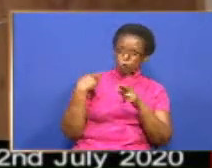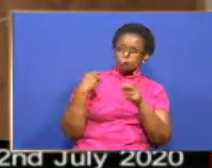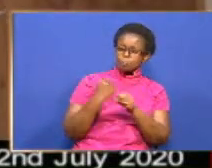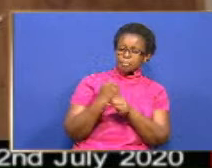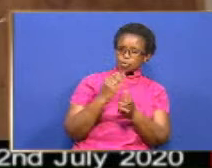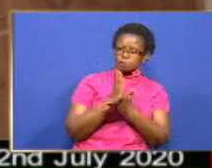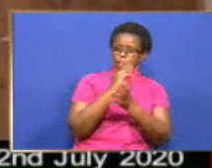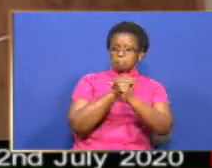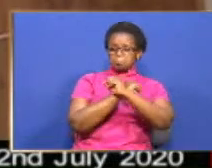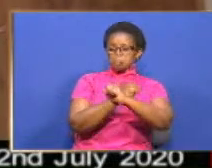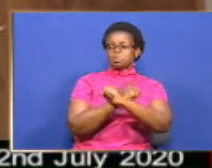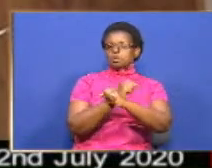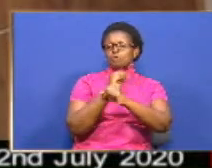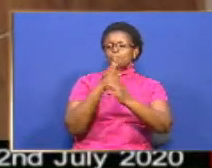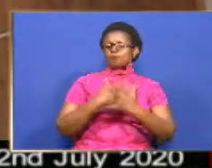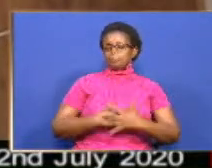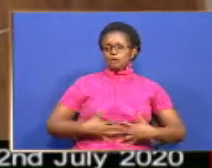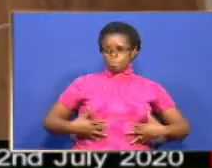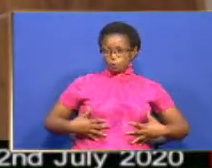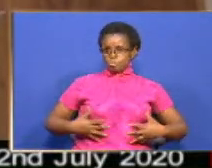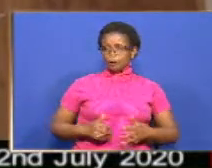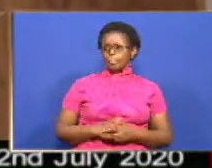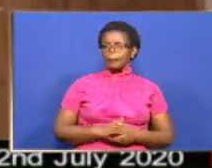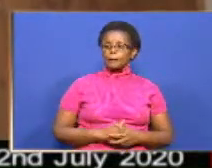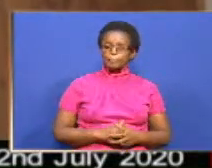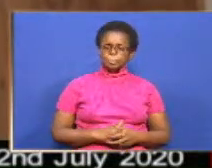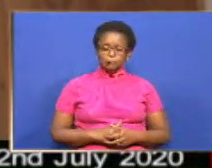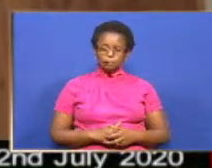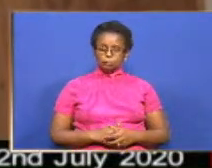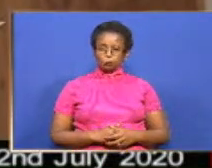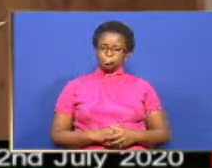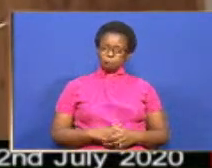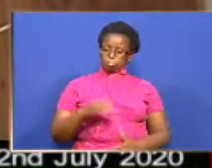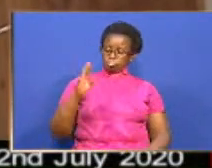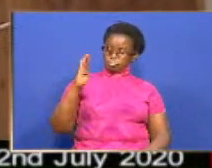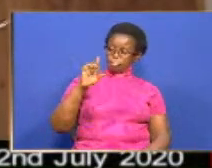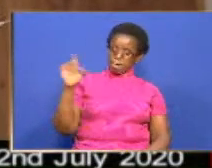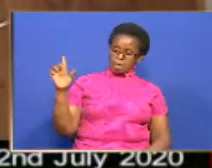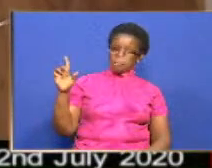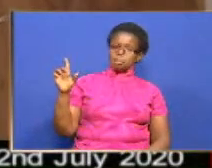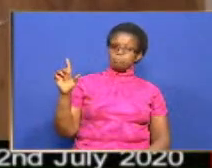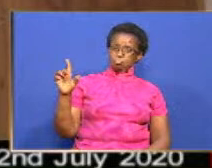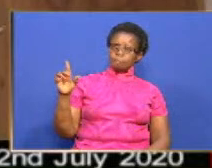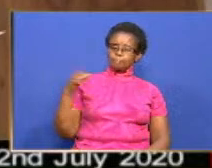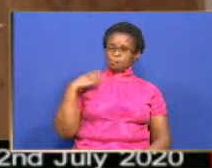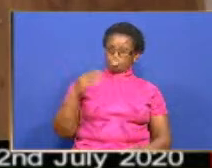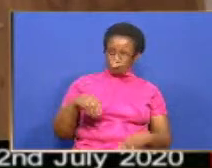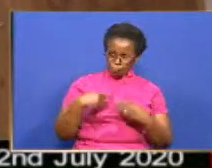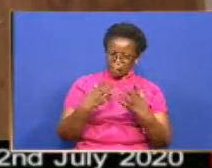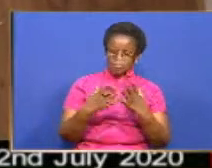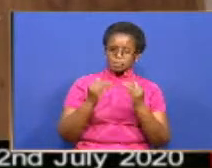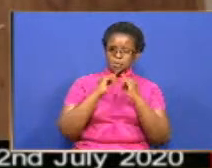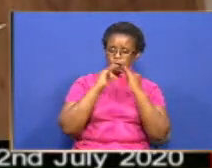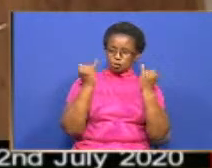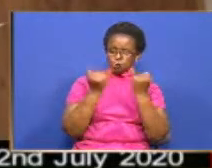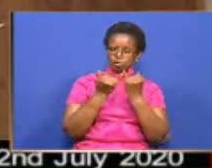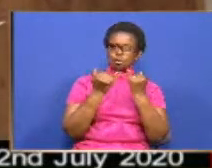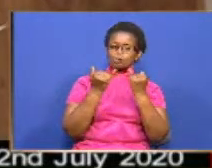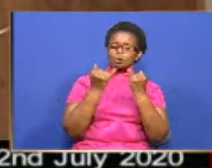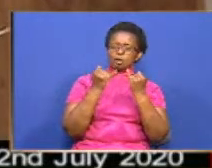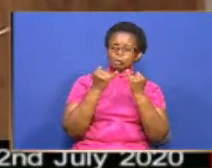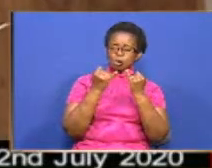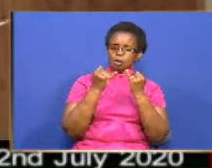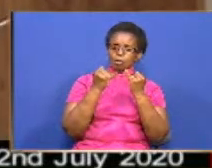protection of refugees. Madam Speaker, the bill provides for the institutional and legal framework for